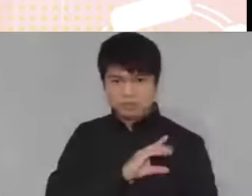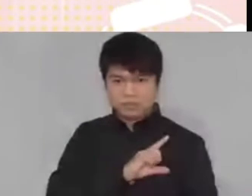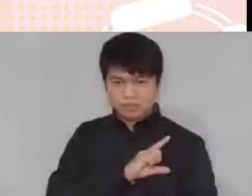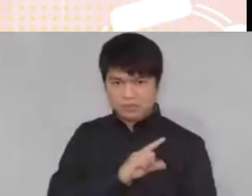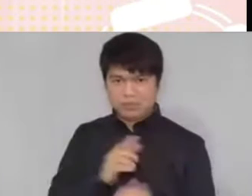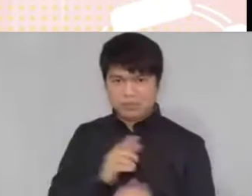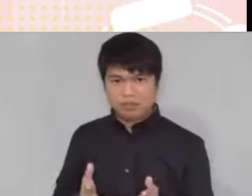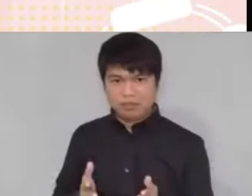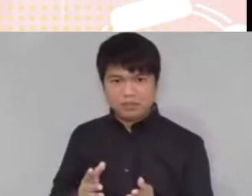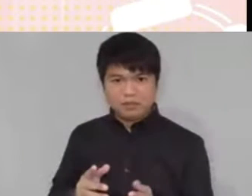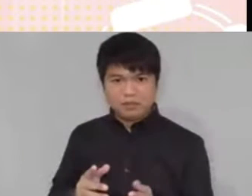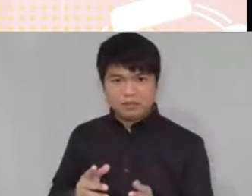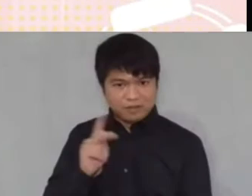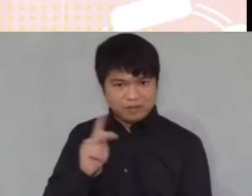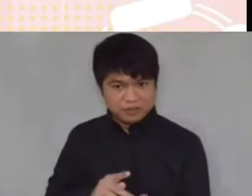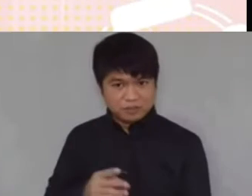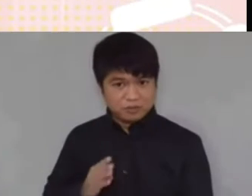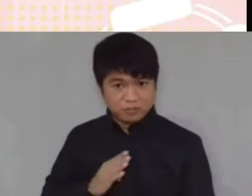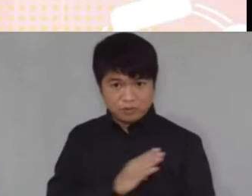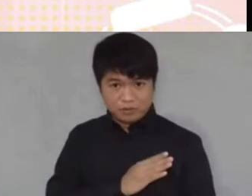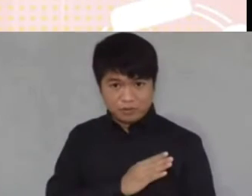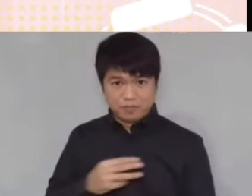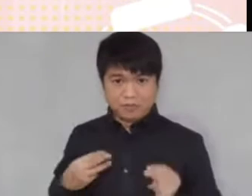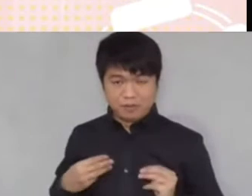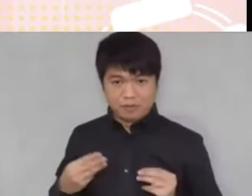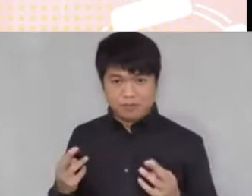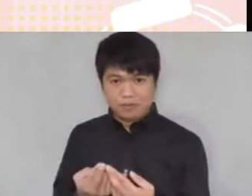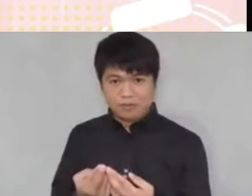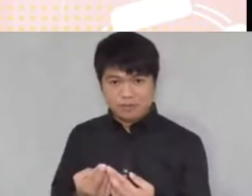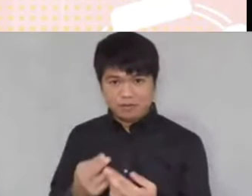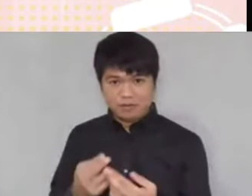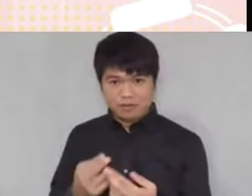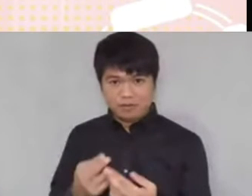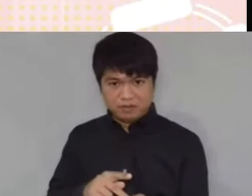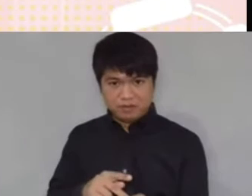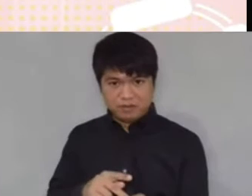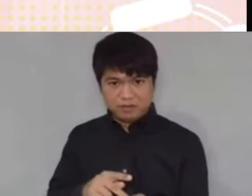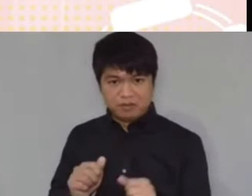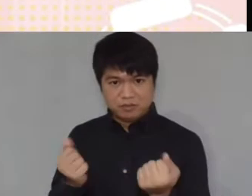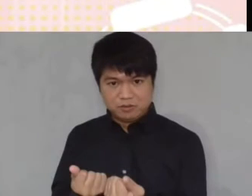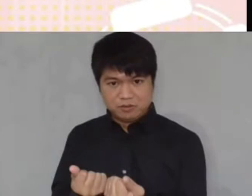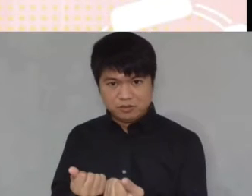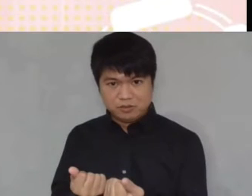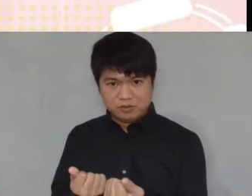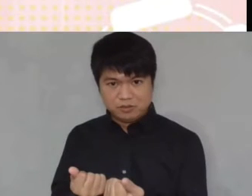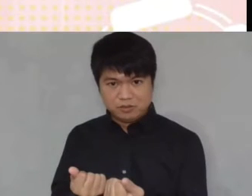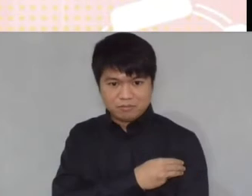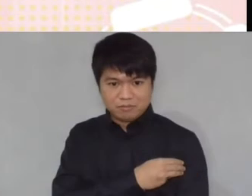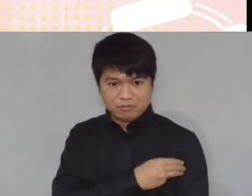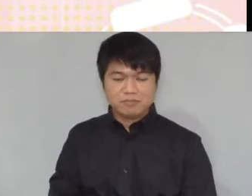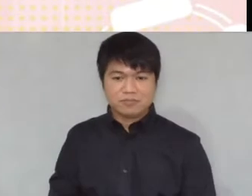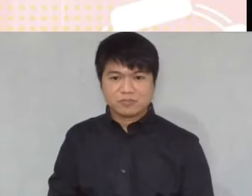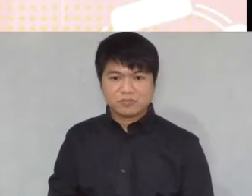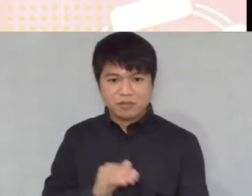Hospitals Association of the Philippines, a board member of the Philippine Hospital Association, and chair of the Committee on Ethics at the